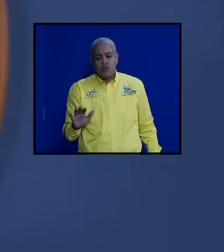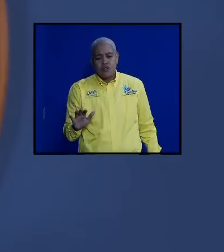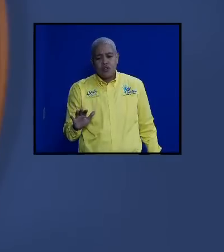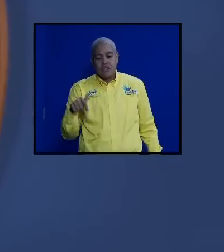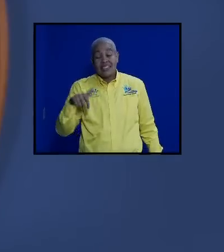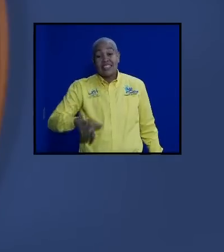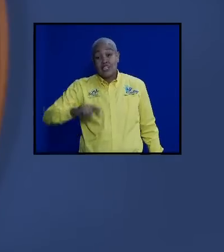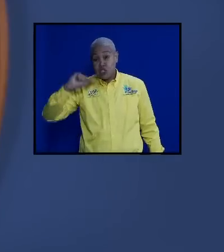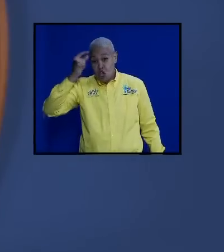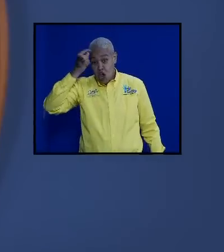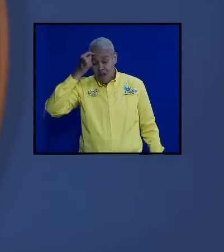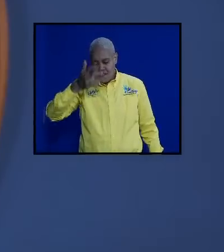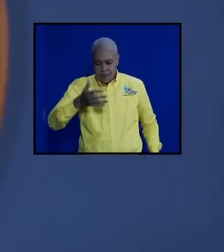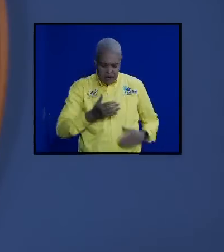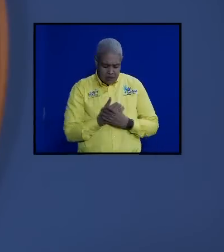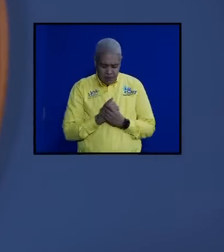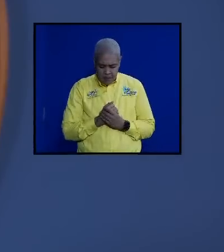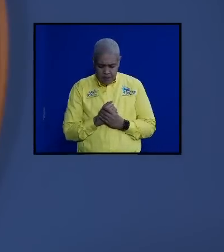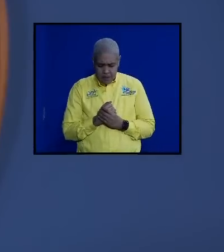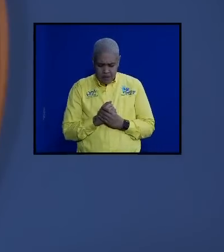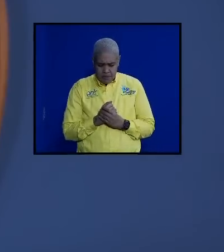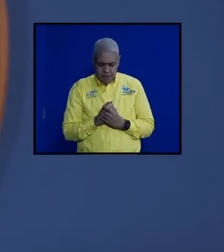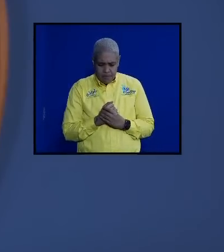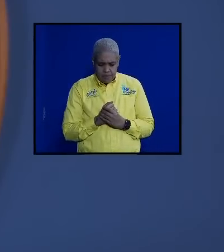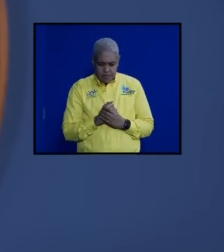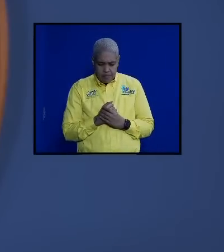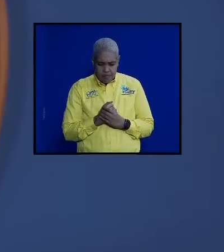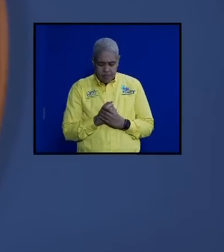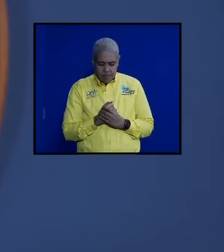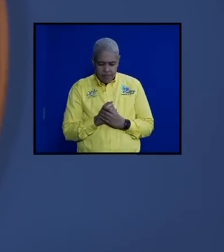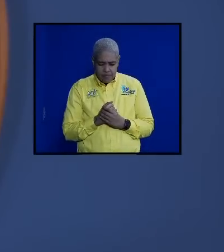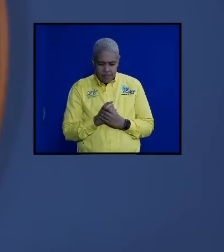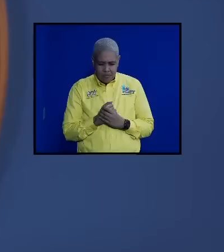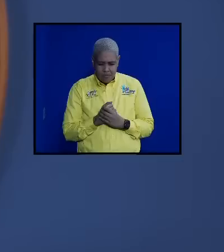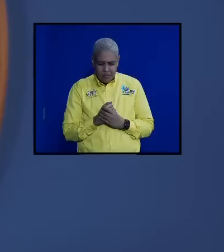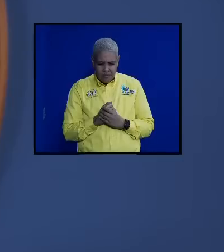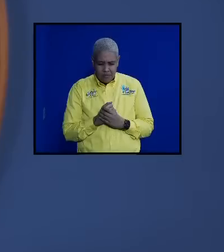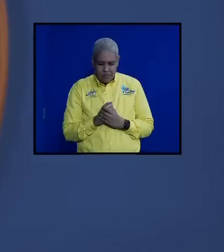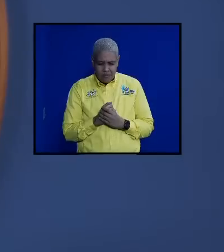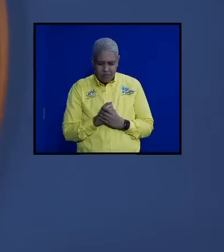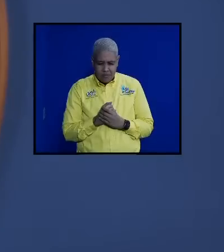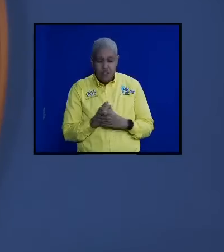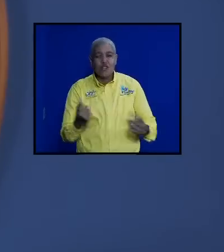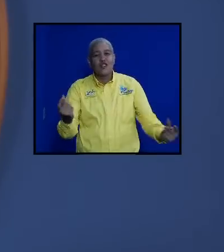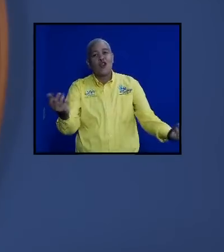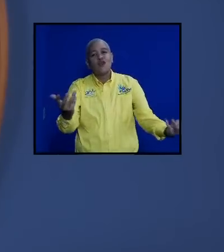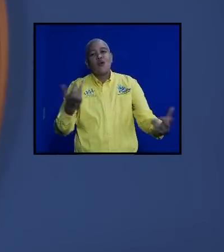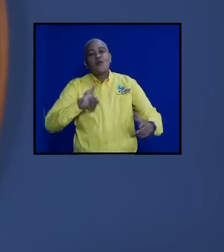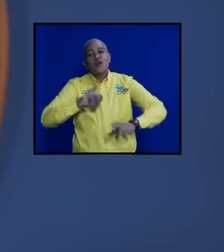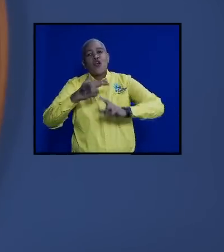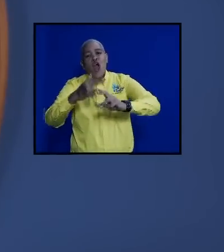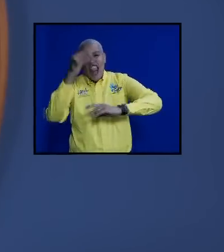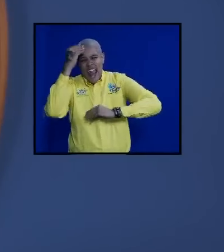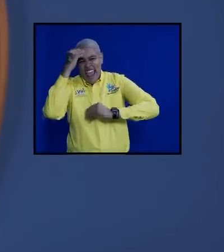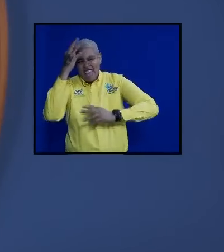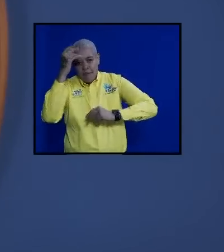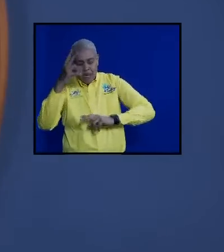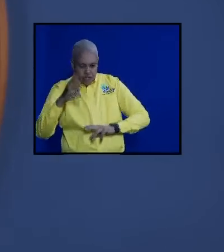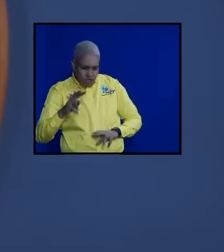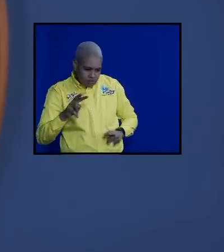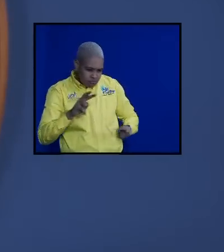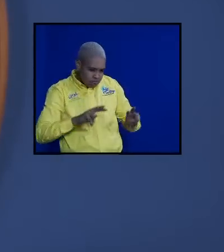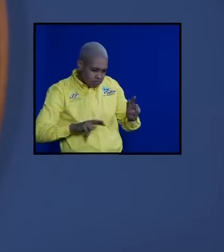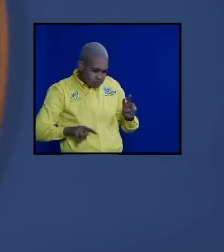this government does what we call information surveillance. So